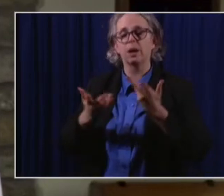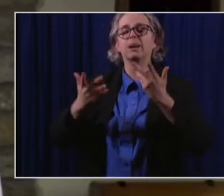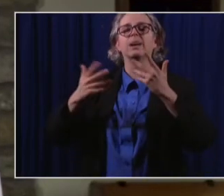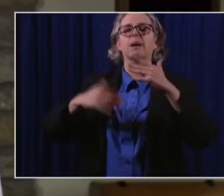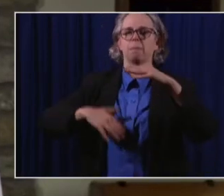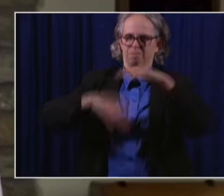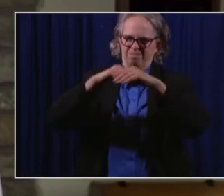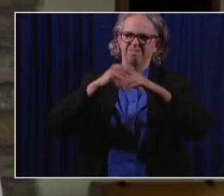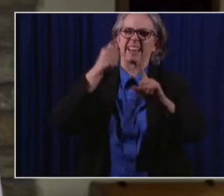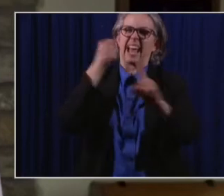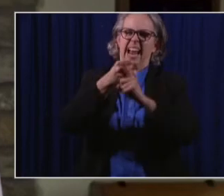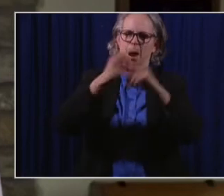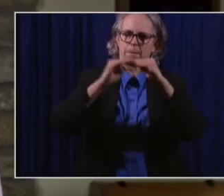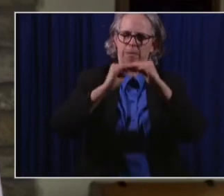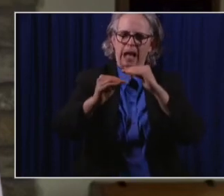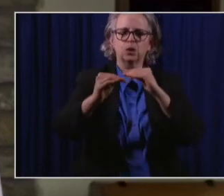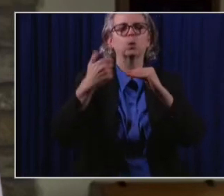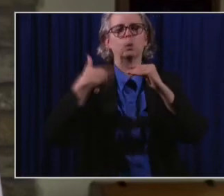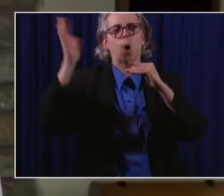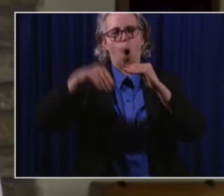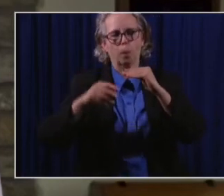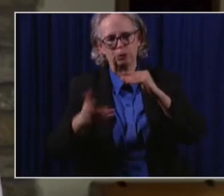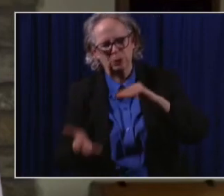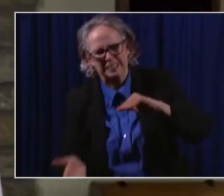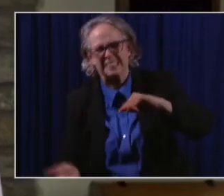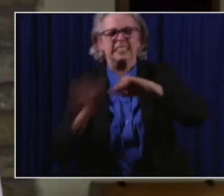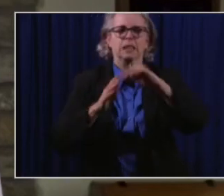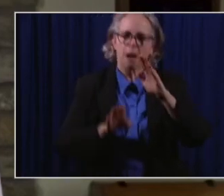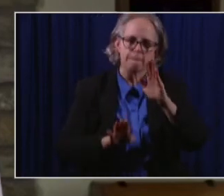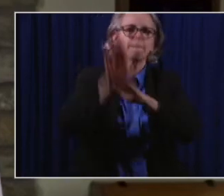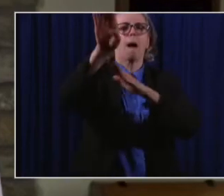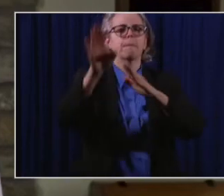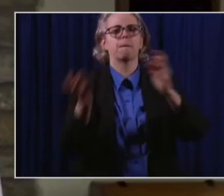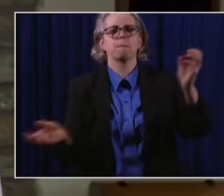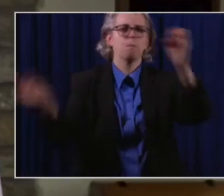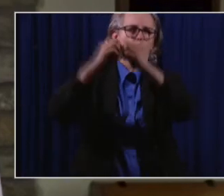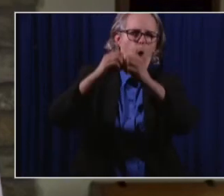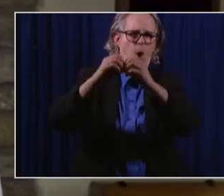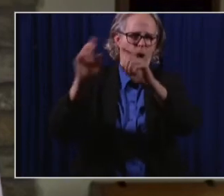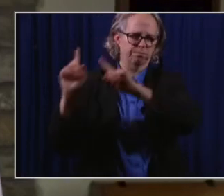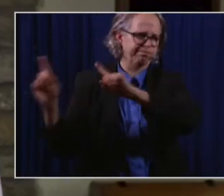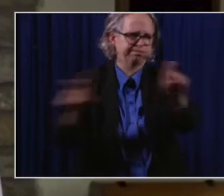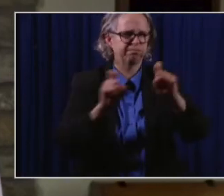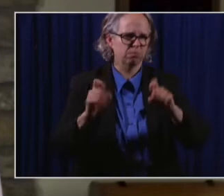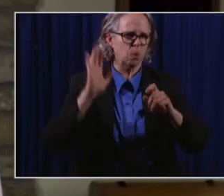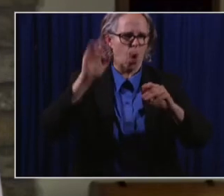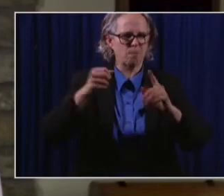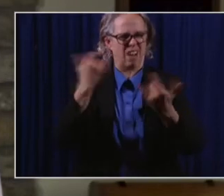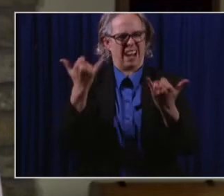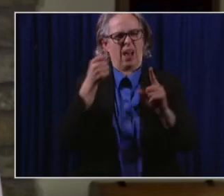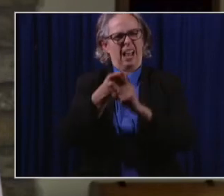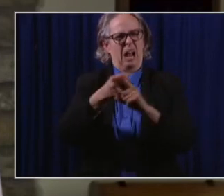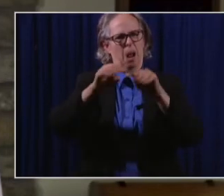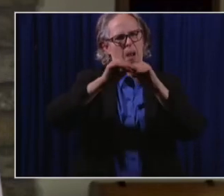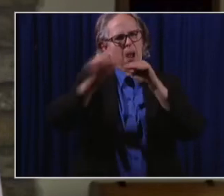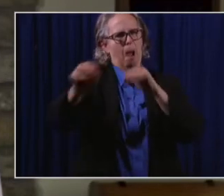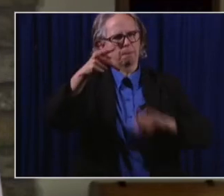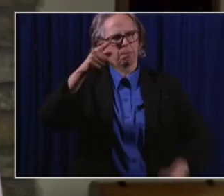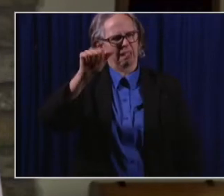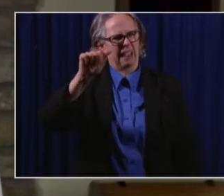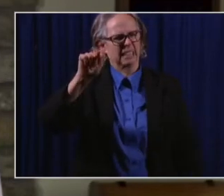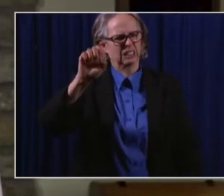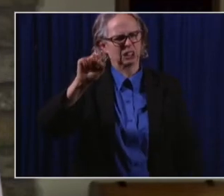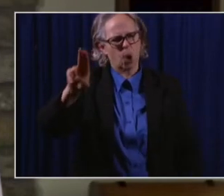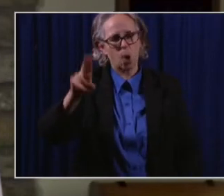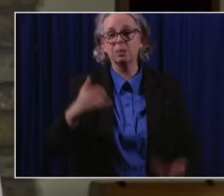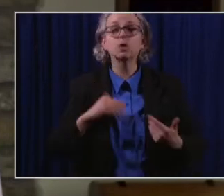up again and continue the testing. So we are focused on more and more and more